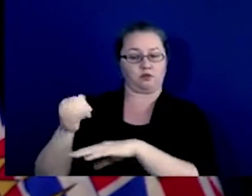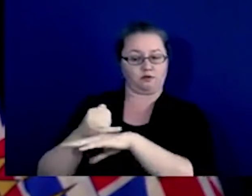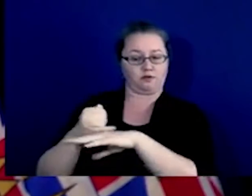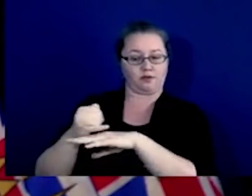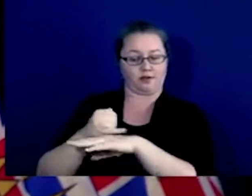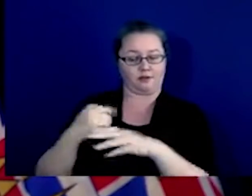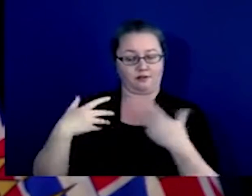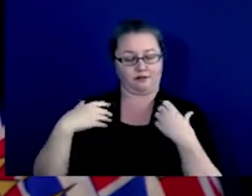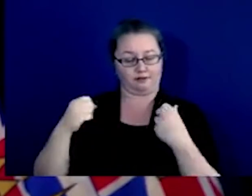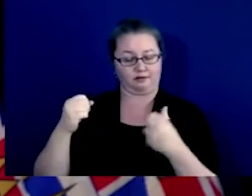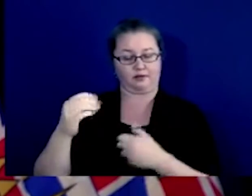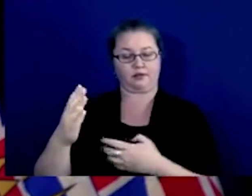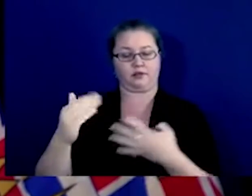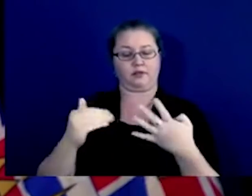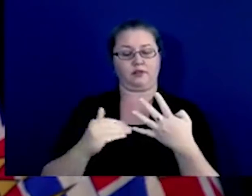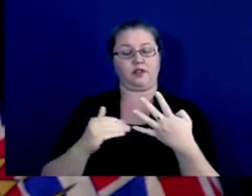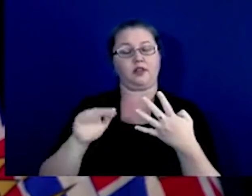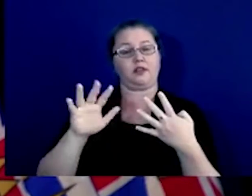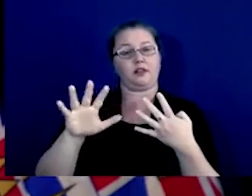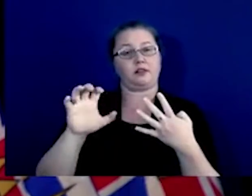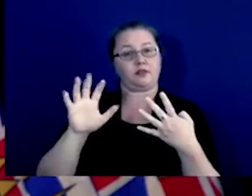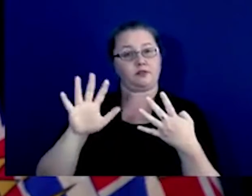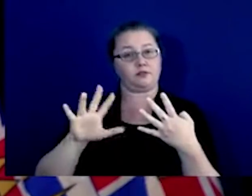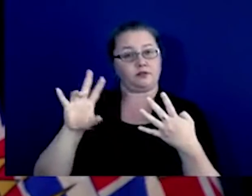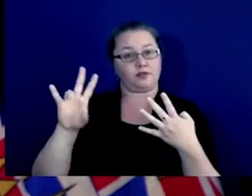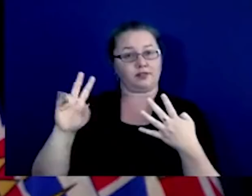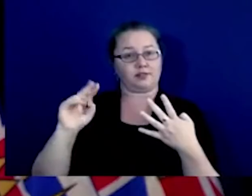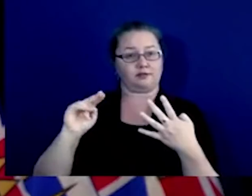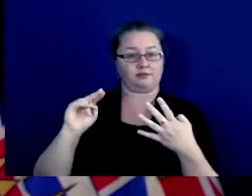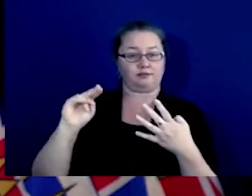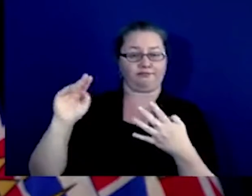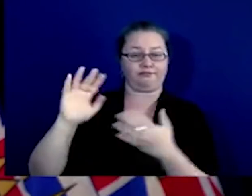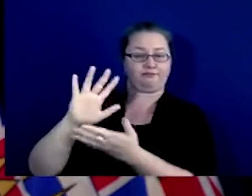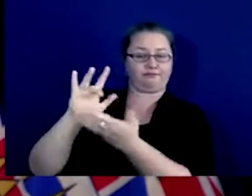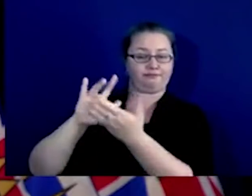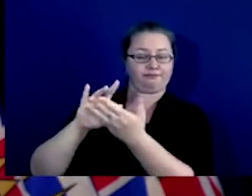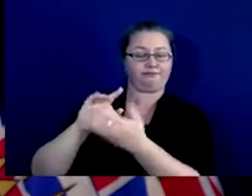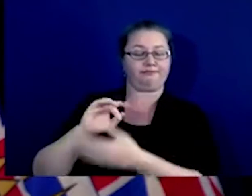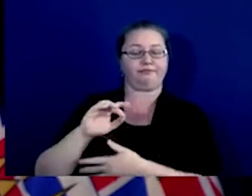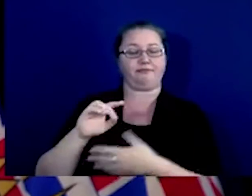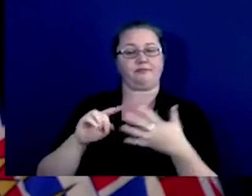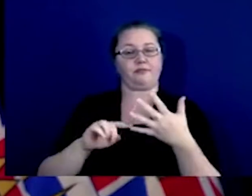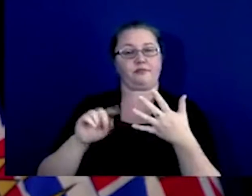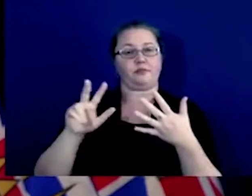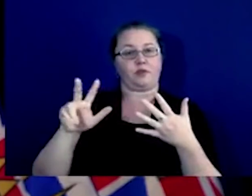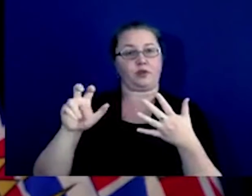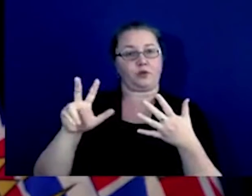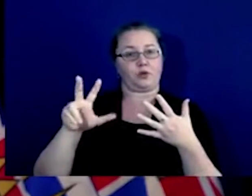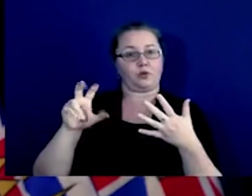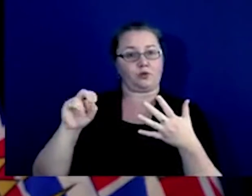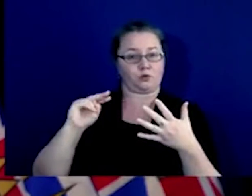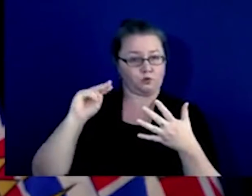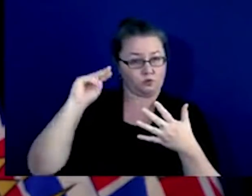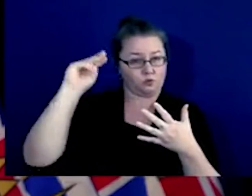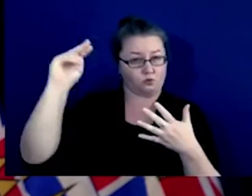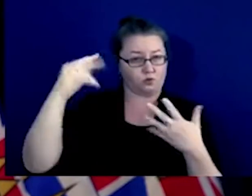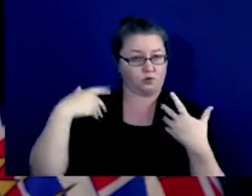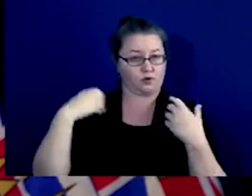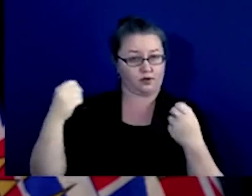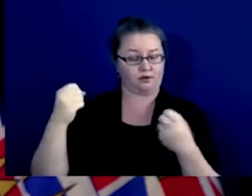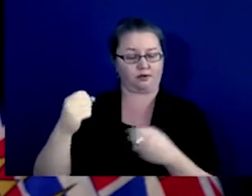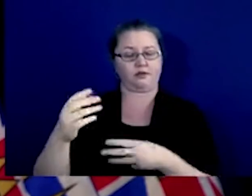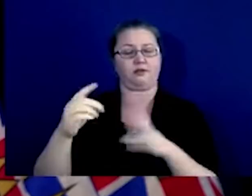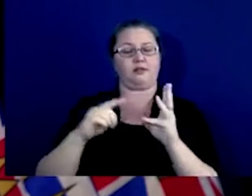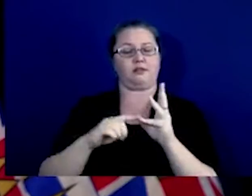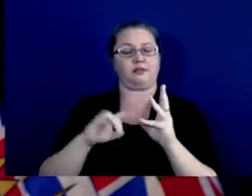ICU. In the hospitalized patients, 35 are in the Vancouver Coastal Region, 37